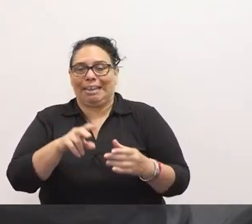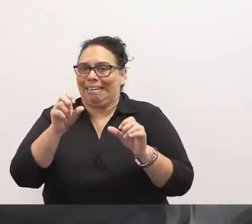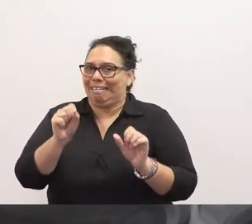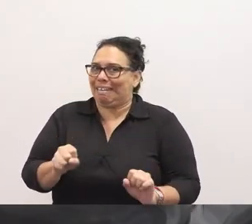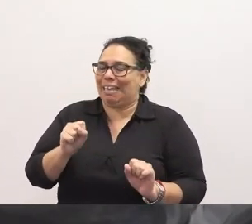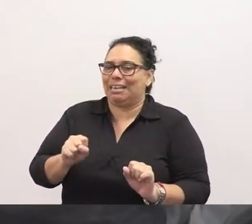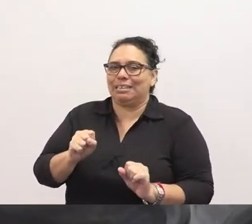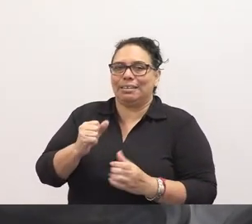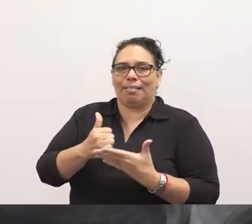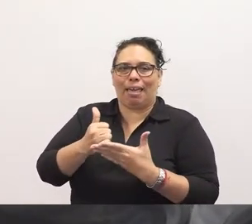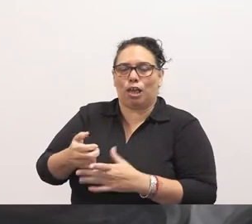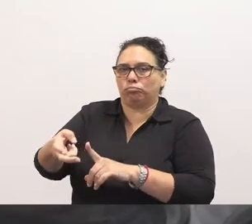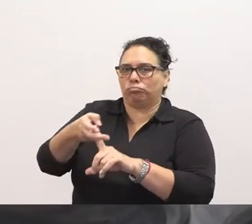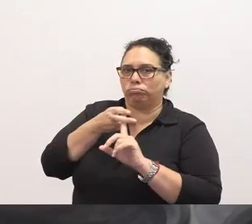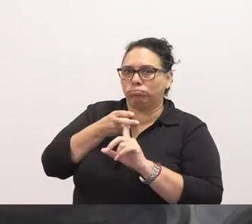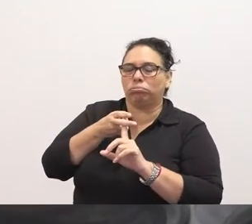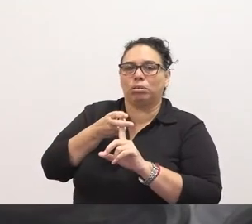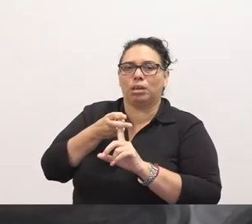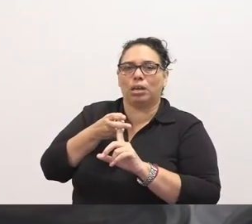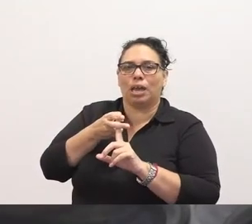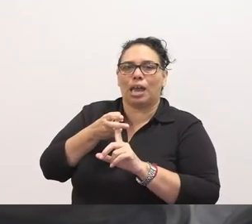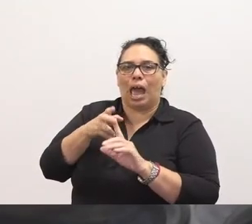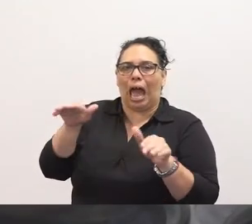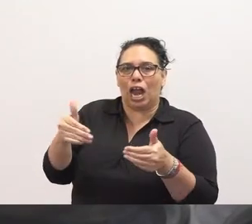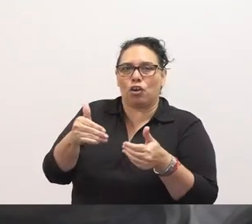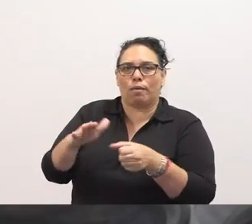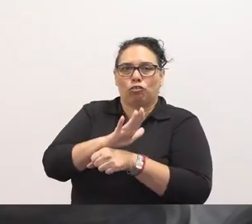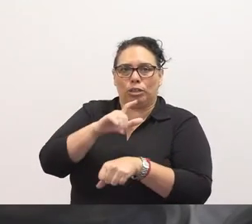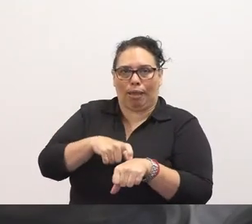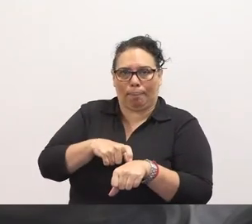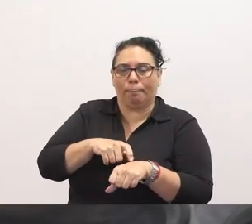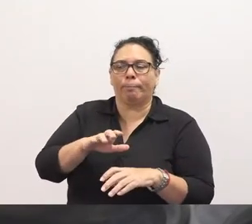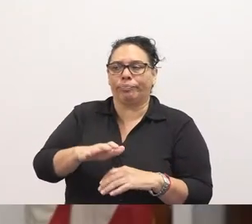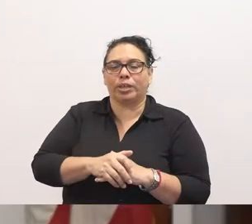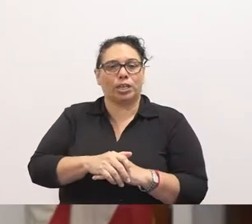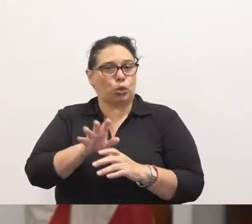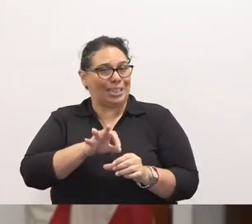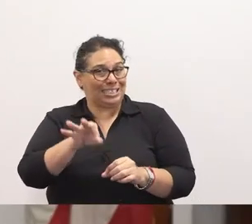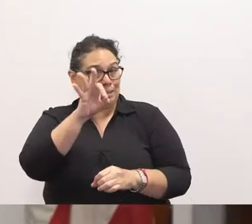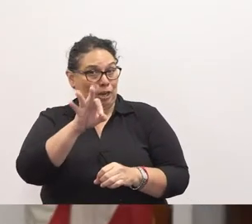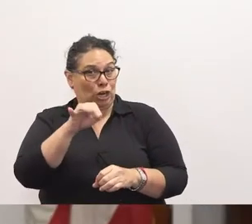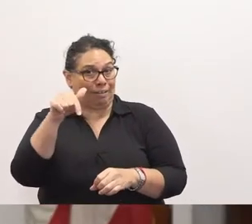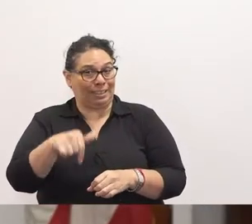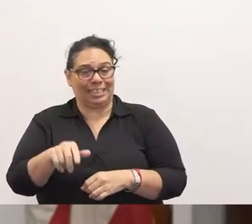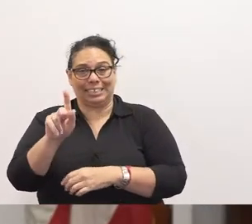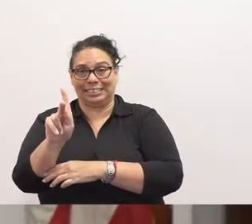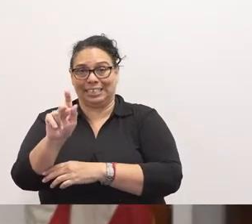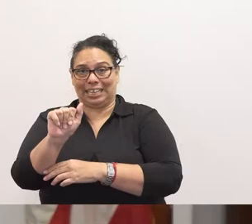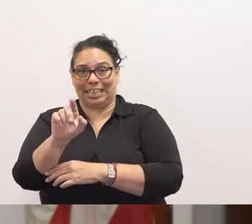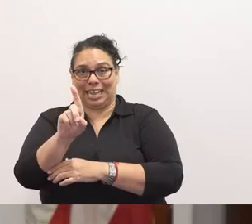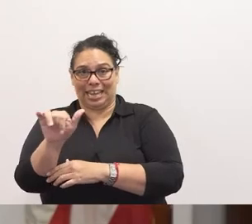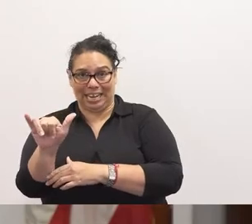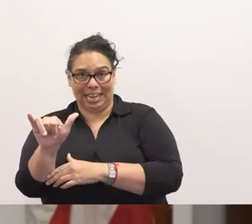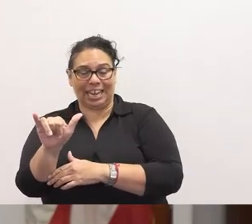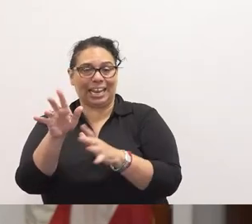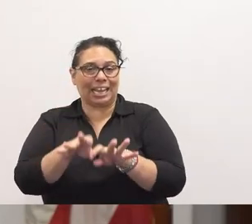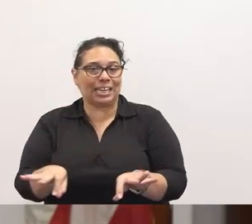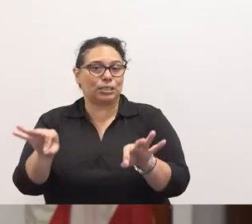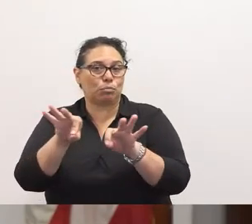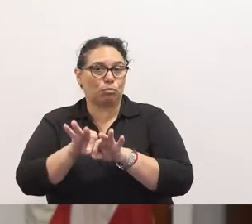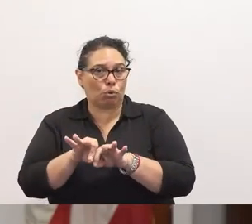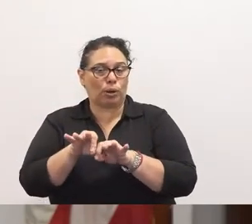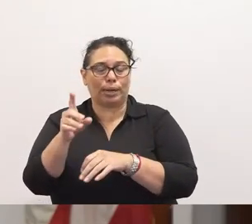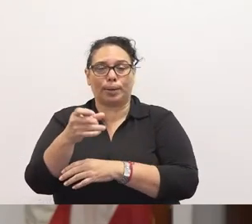retain, you know, hiring them full-time. Yeah. So I think in the spirit of this, Katie, I think it's important, as a part of